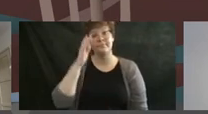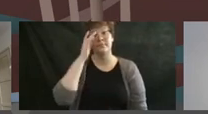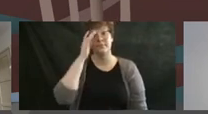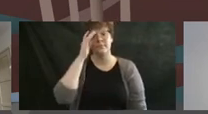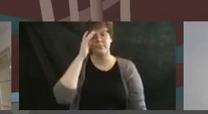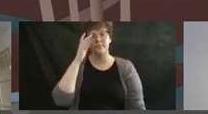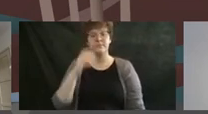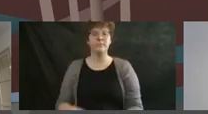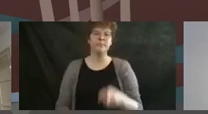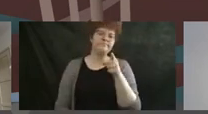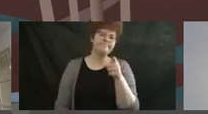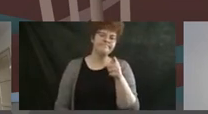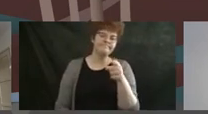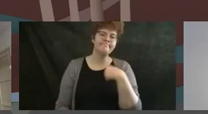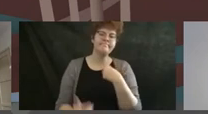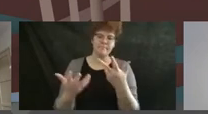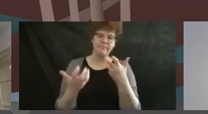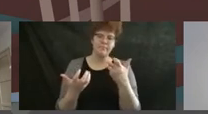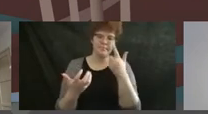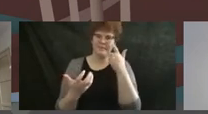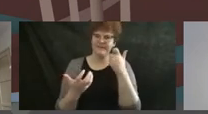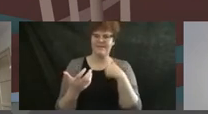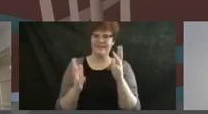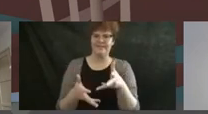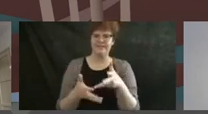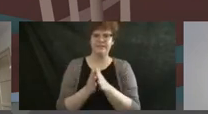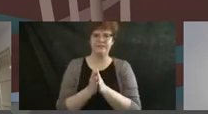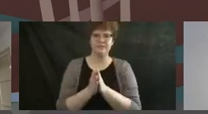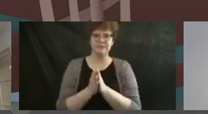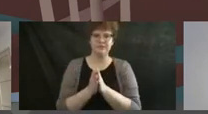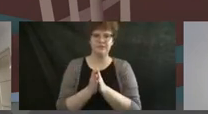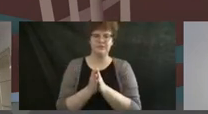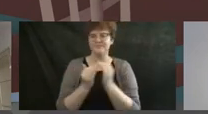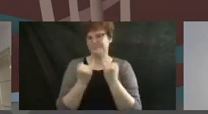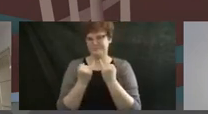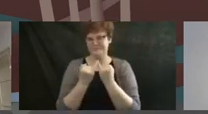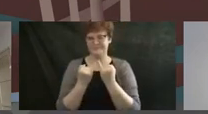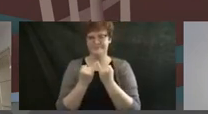this. Let's go back here. And I probably want